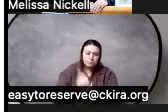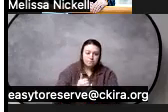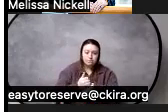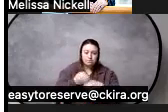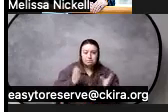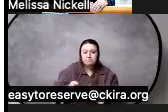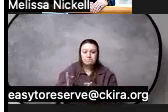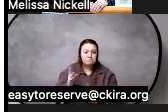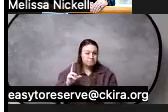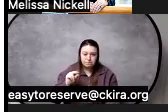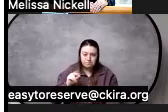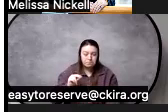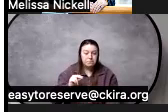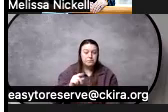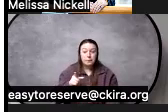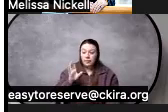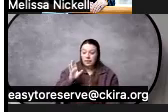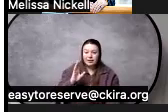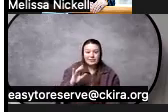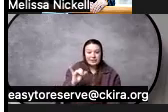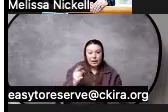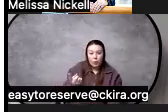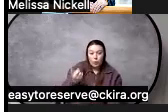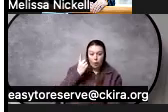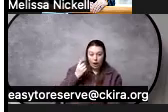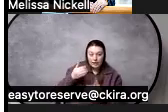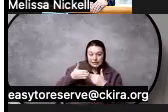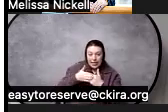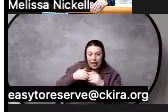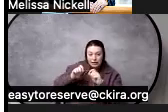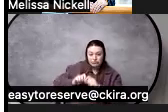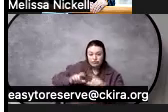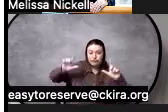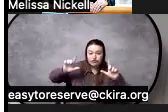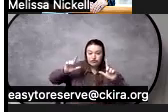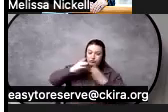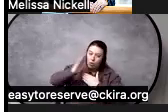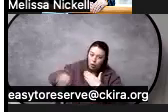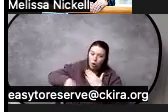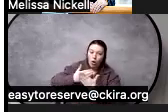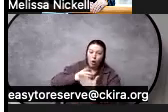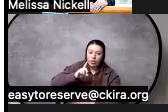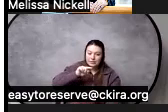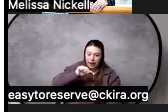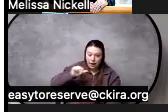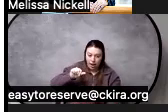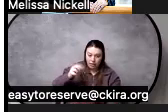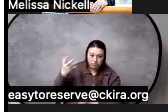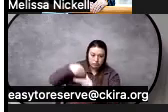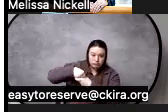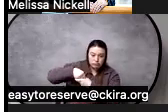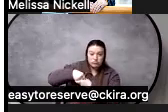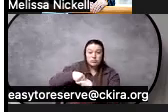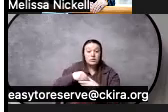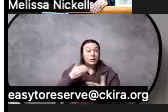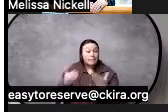have one slide that is going to depict all of the data or multiple data points and information. You might go through your